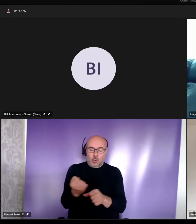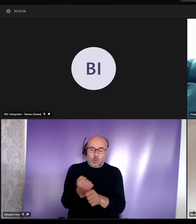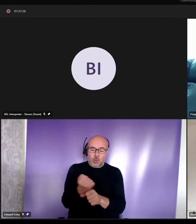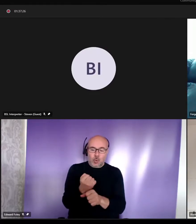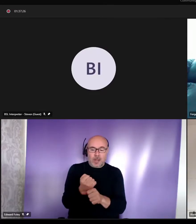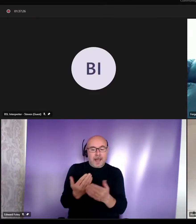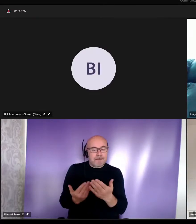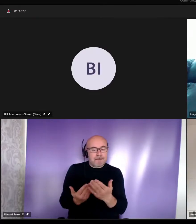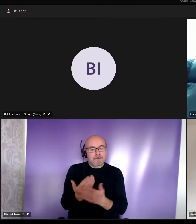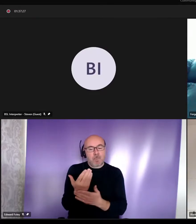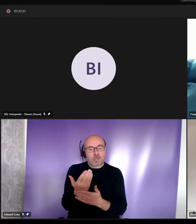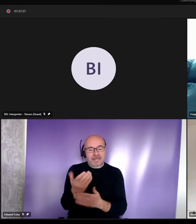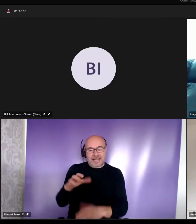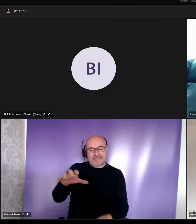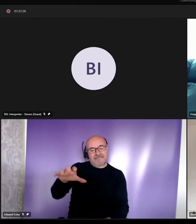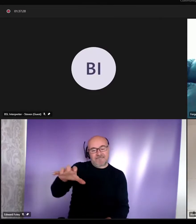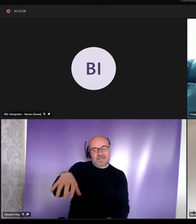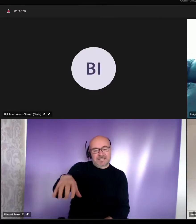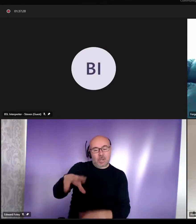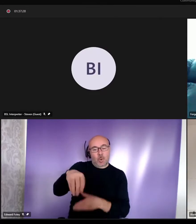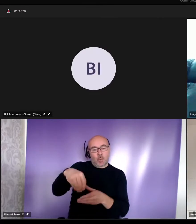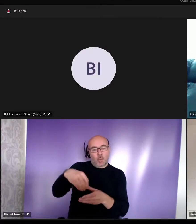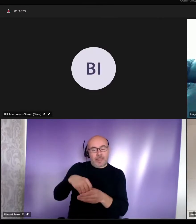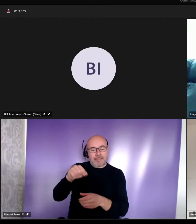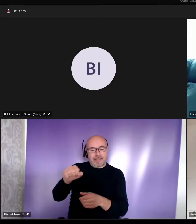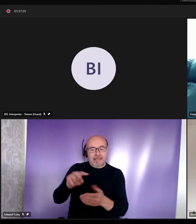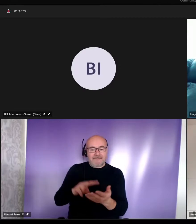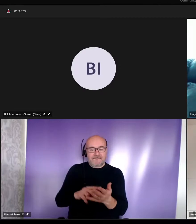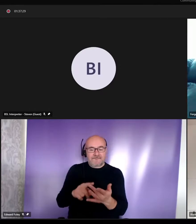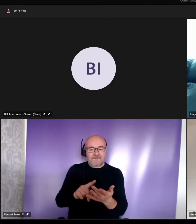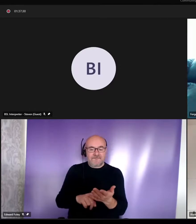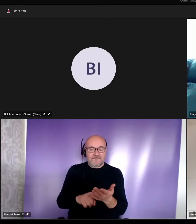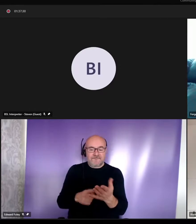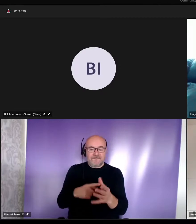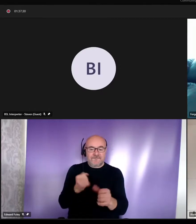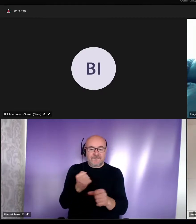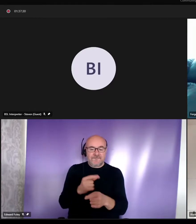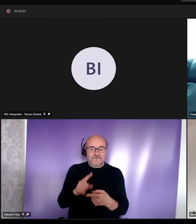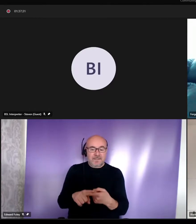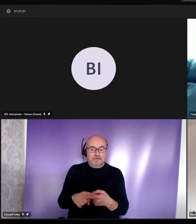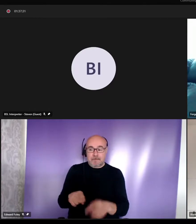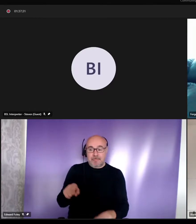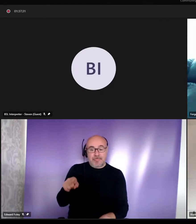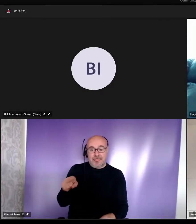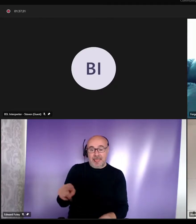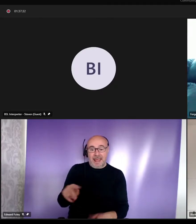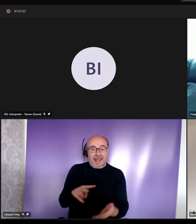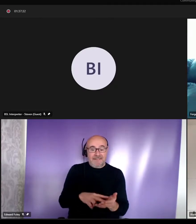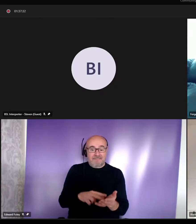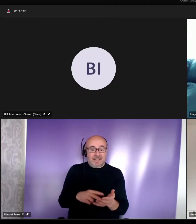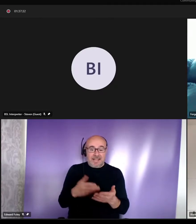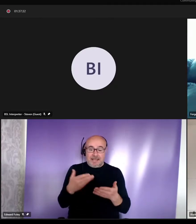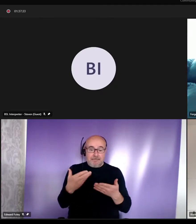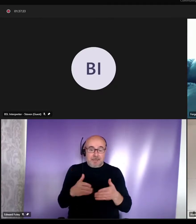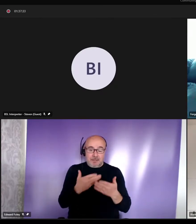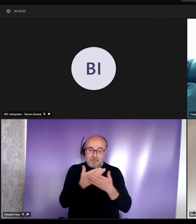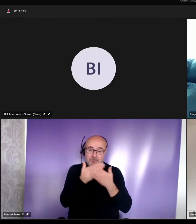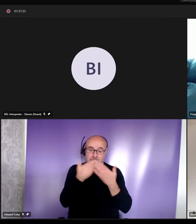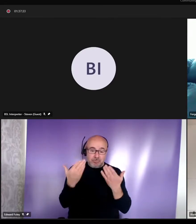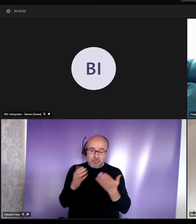to facilitate events within the village, and the facility haven't had any major refurbishment for over 20